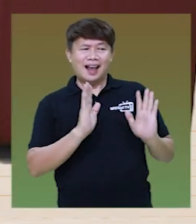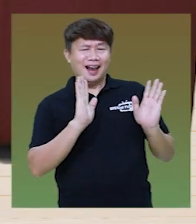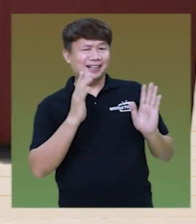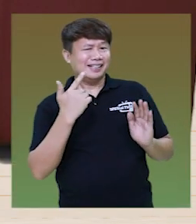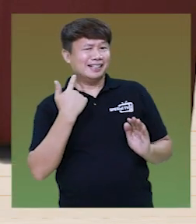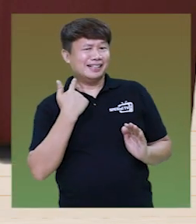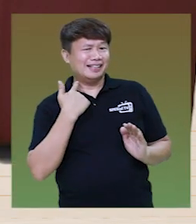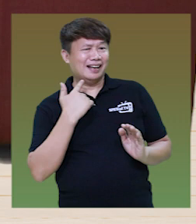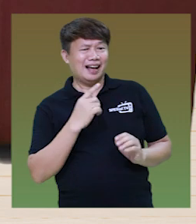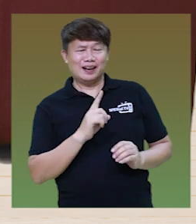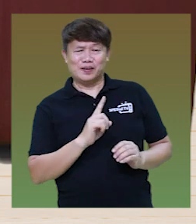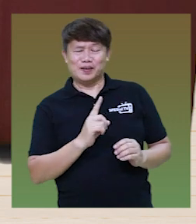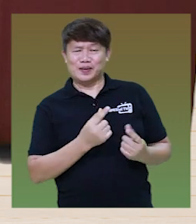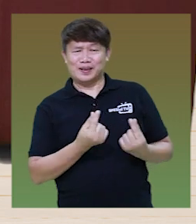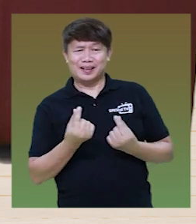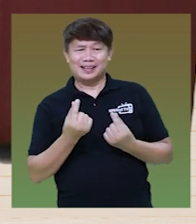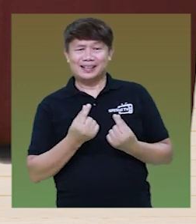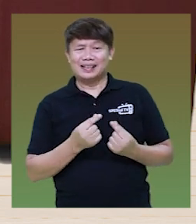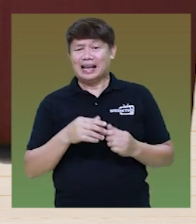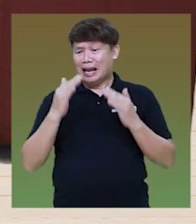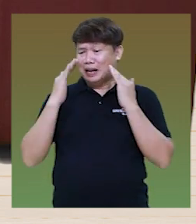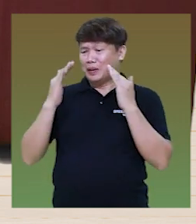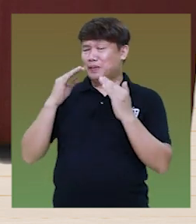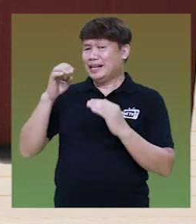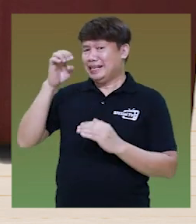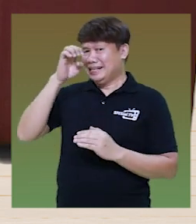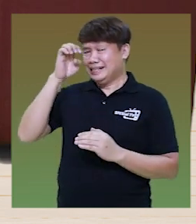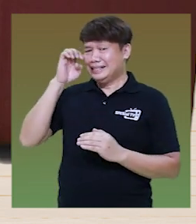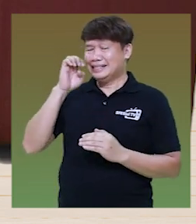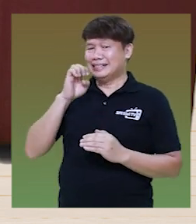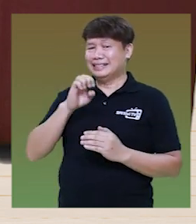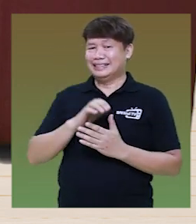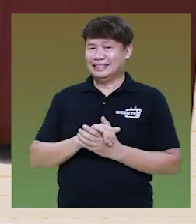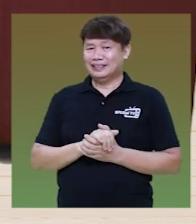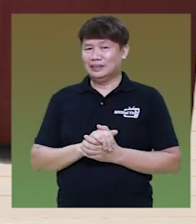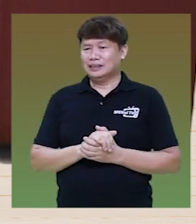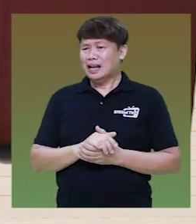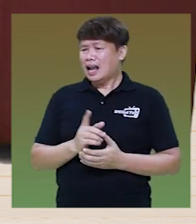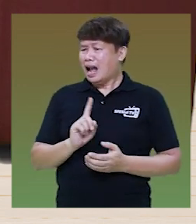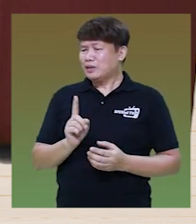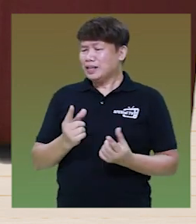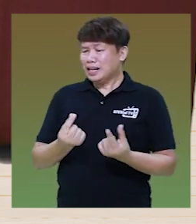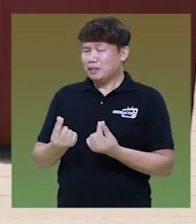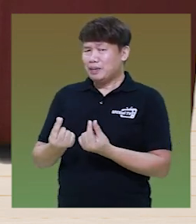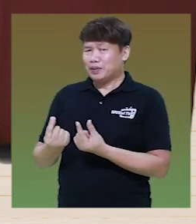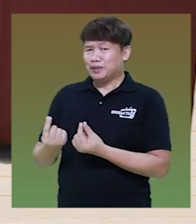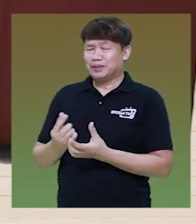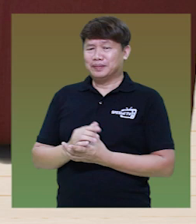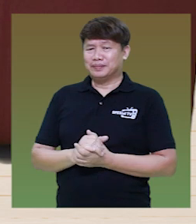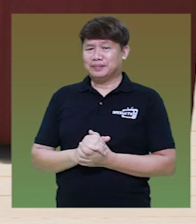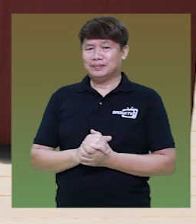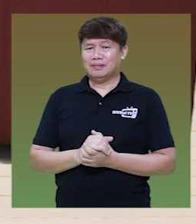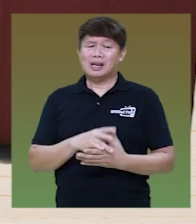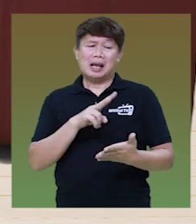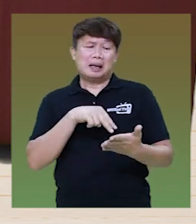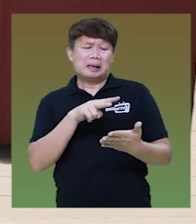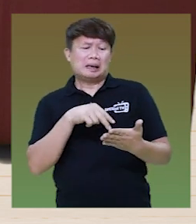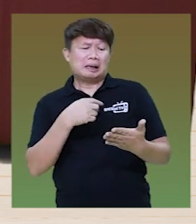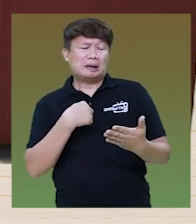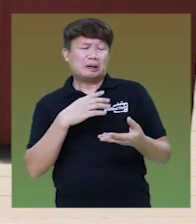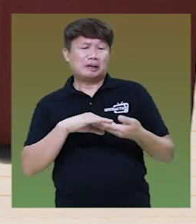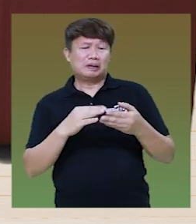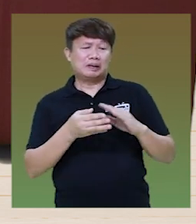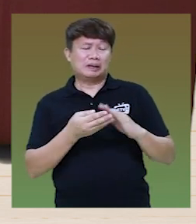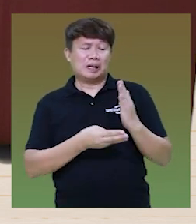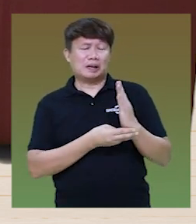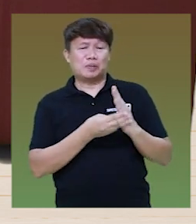Hey Gina, what's up? Hello, Eliz! What are you doing? I'm reading a story